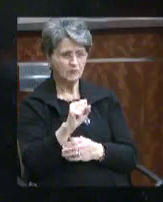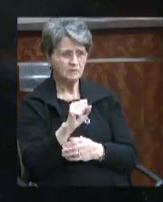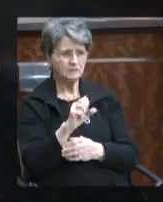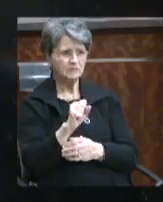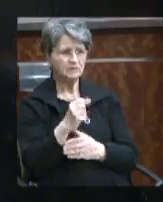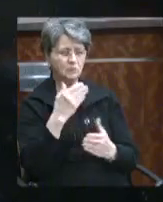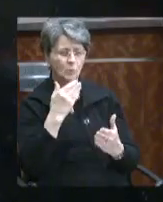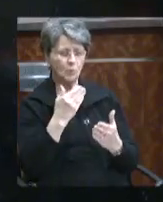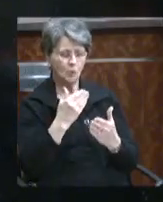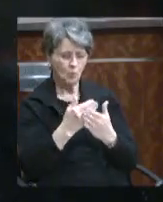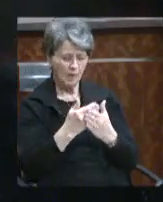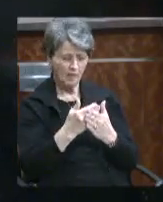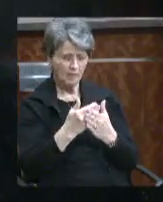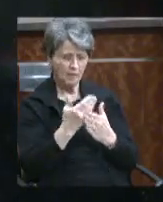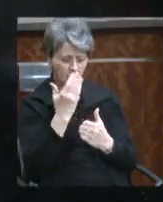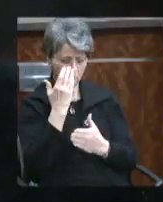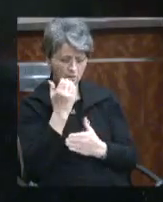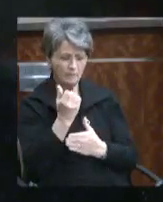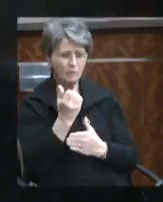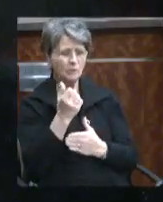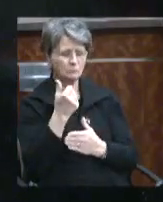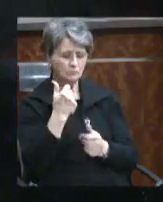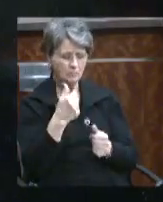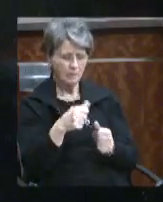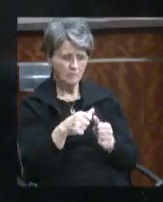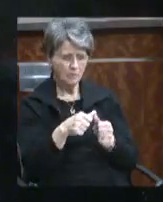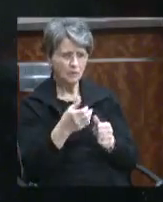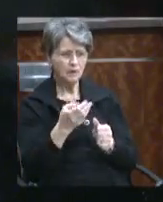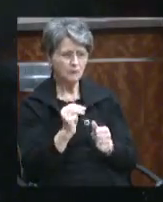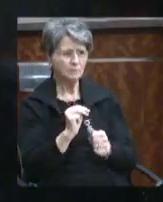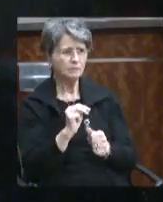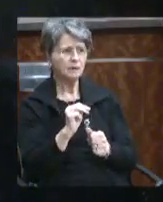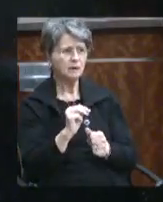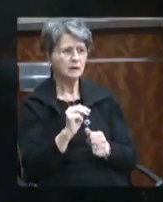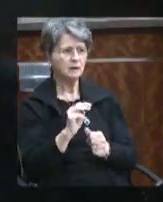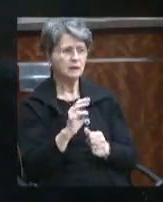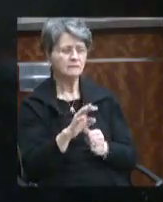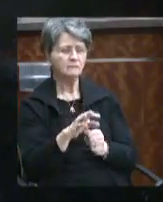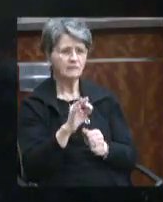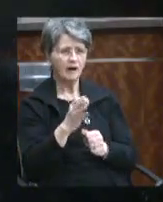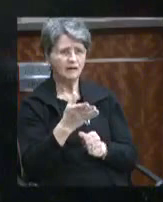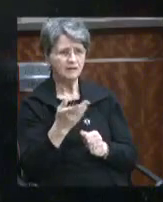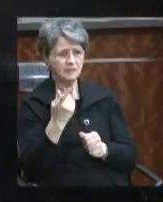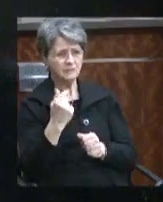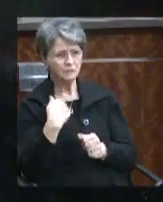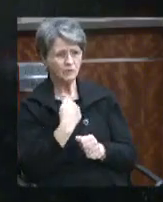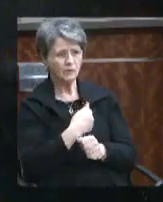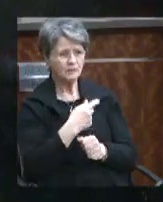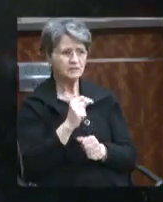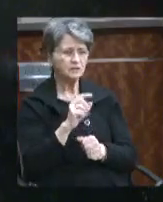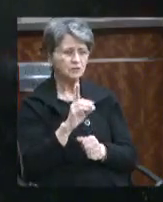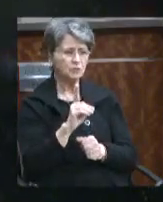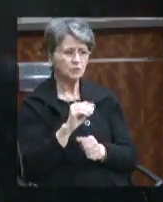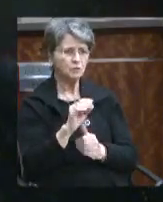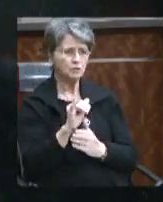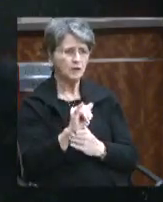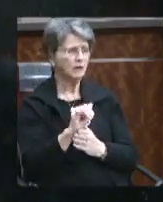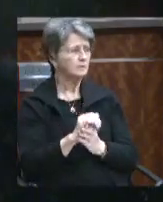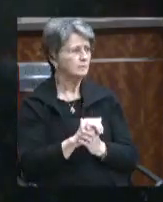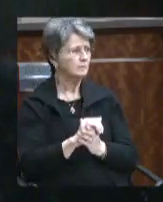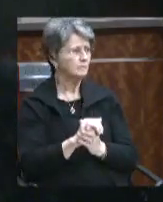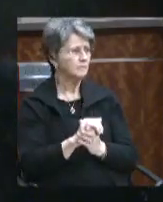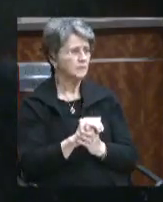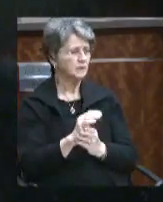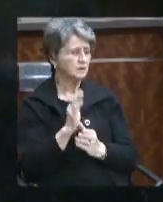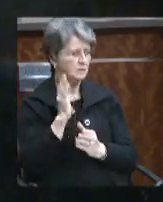remembered, and look for things to, for us to do that as we move forward in the